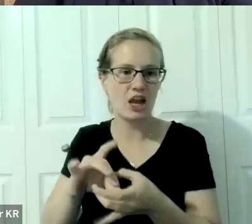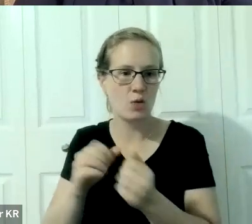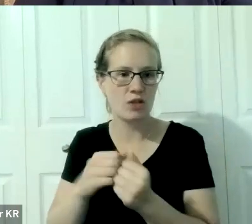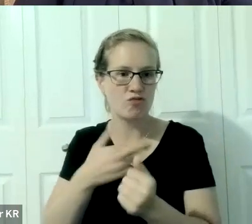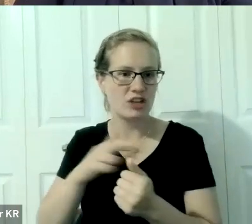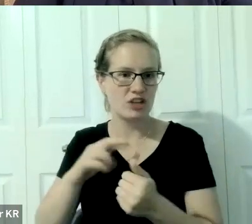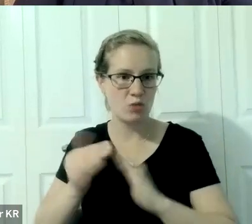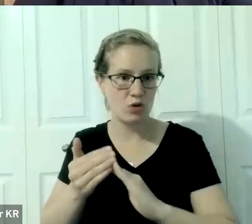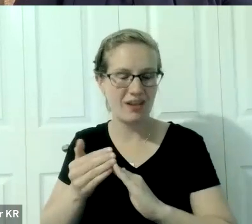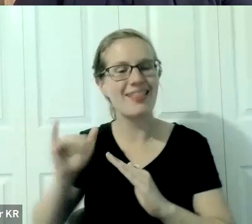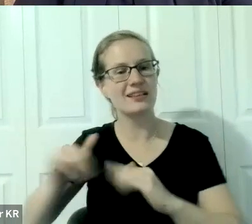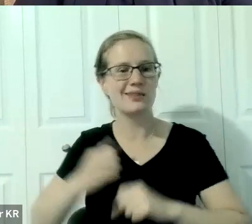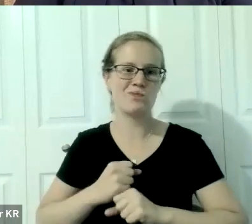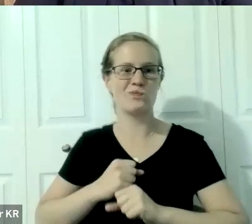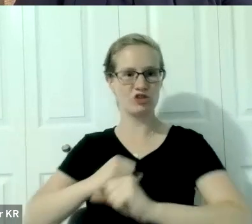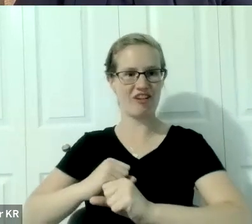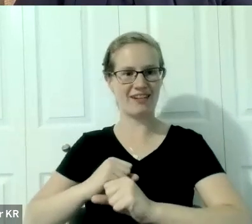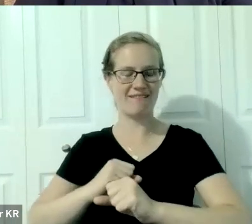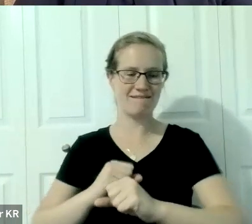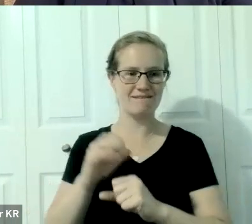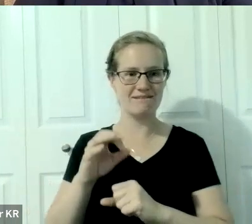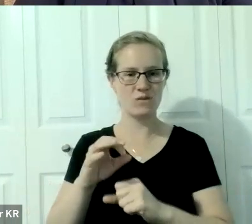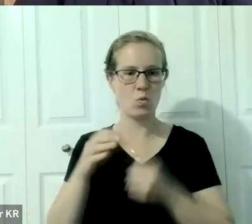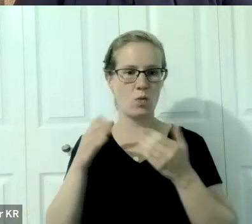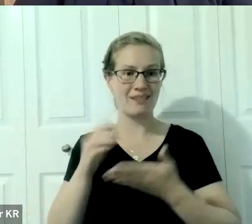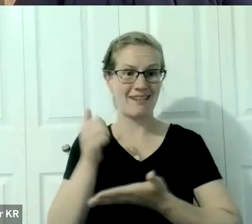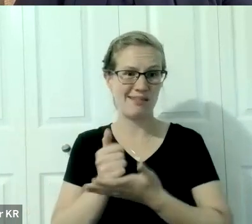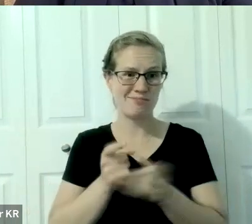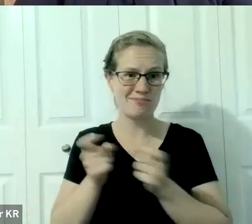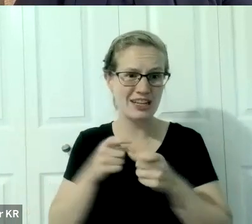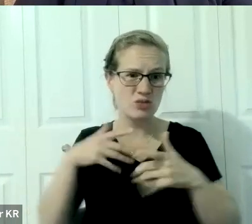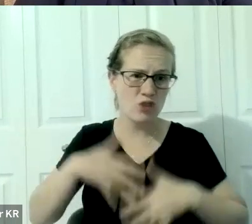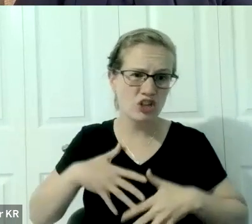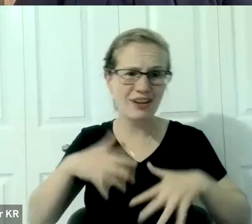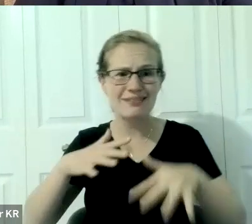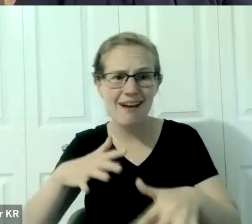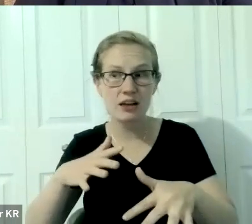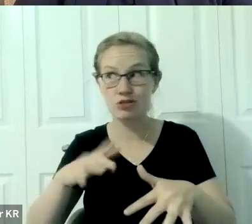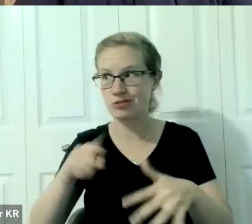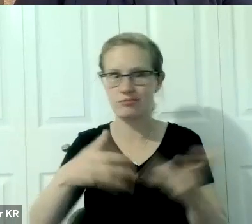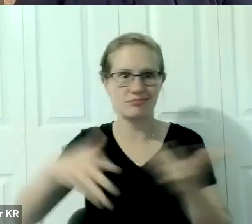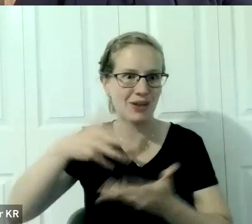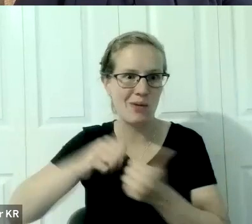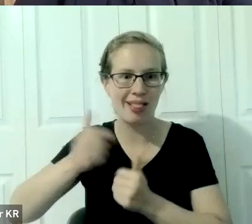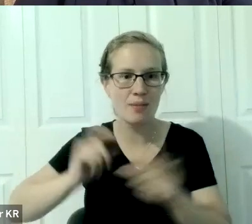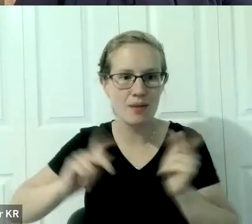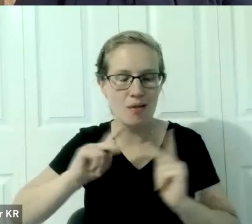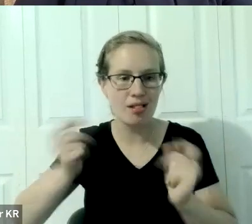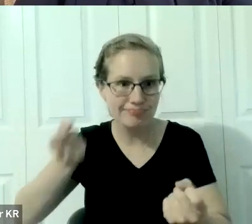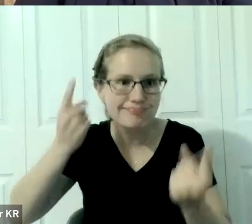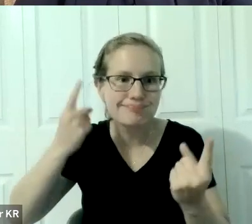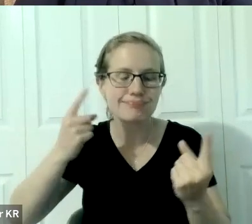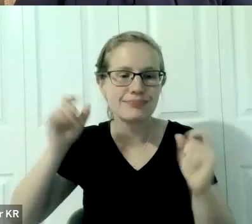community is a protective factor in helping to manage depression and anxiety, just being around other people that